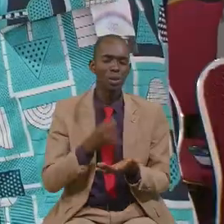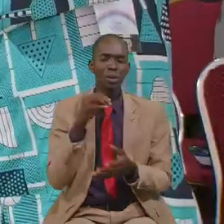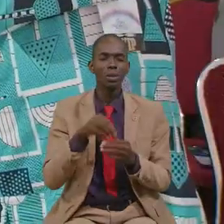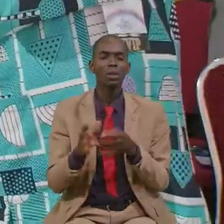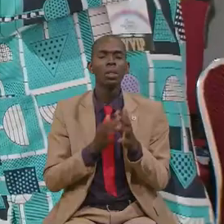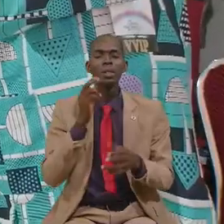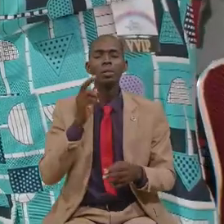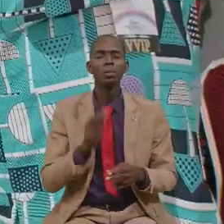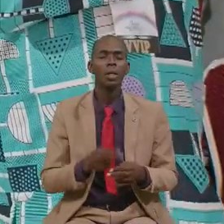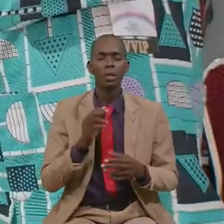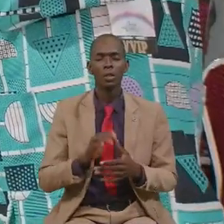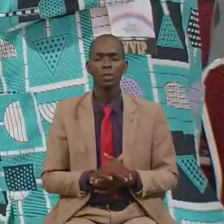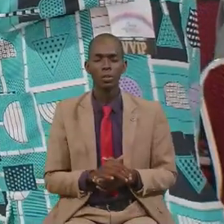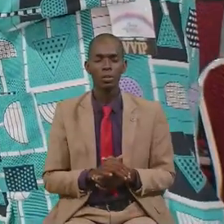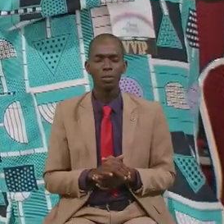Jesus' name.